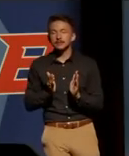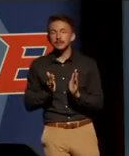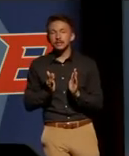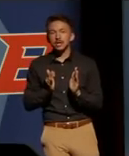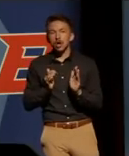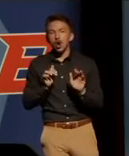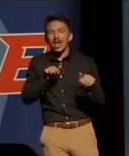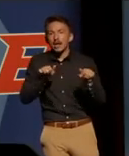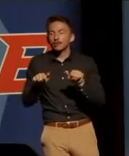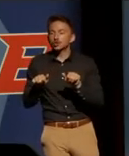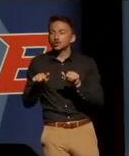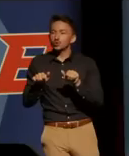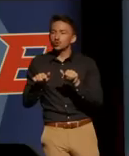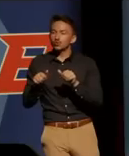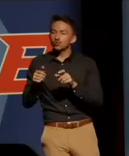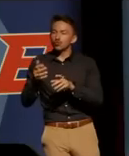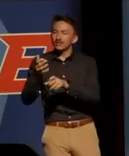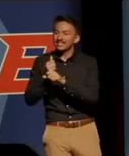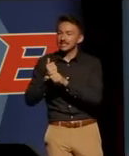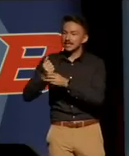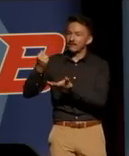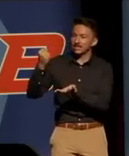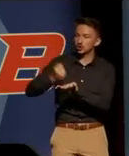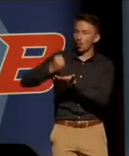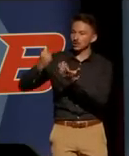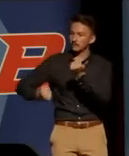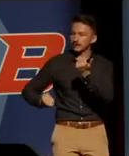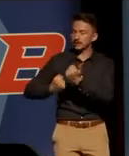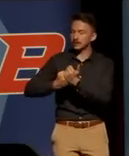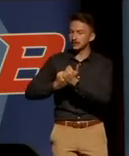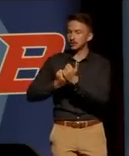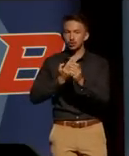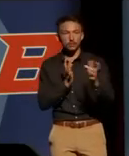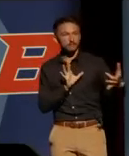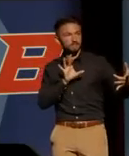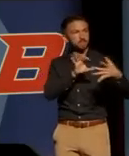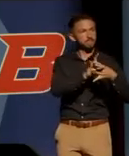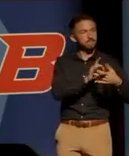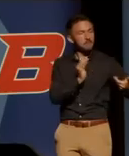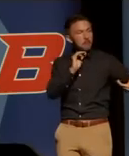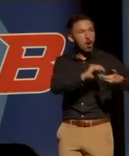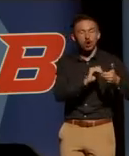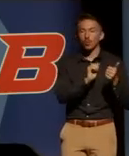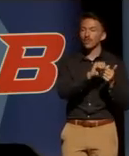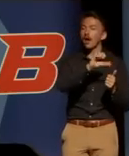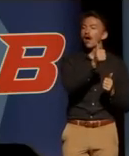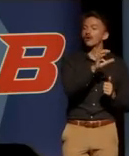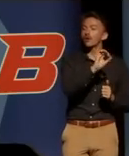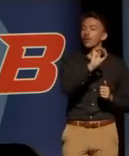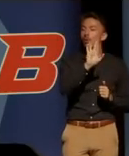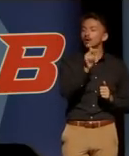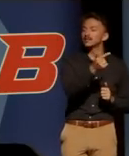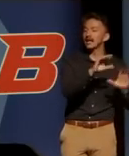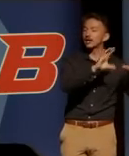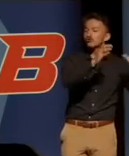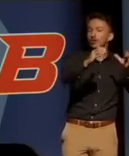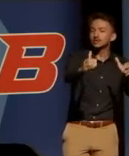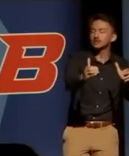receive endorsements and work with outside organizations. so that they can earn money while they're in school.